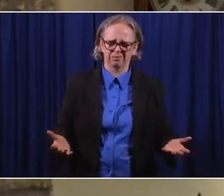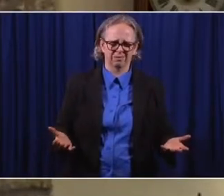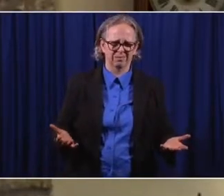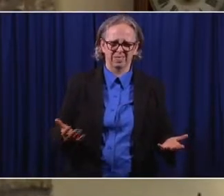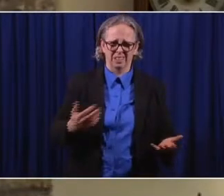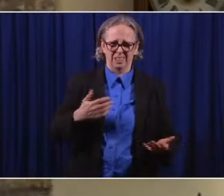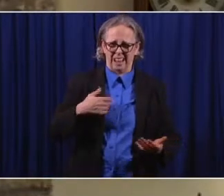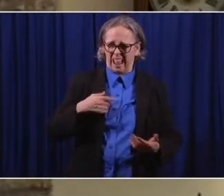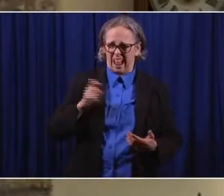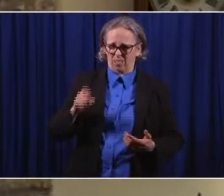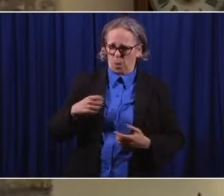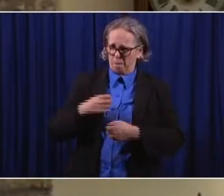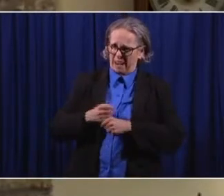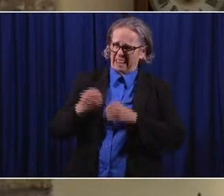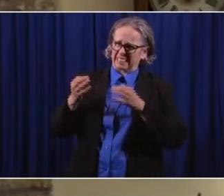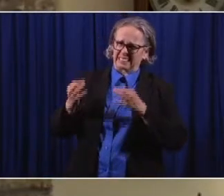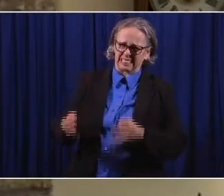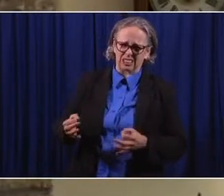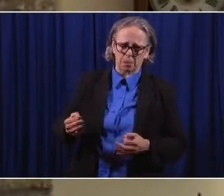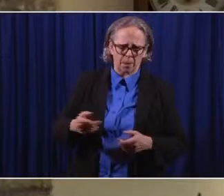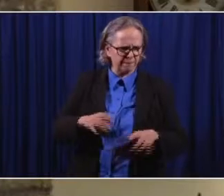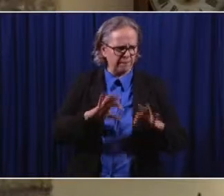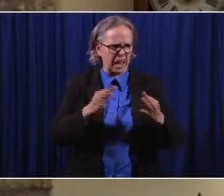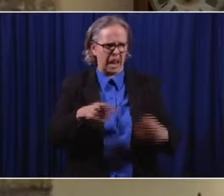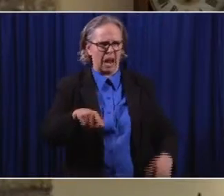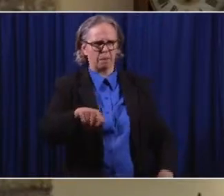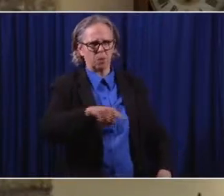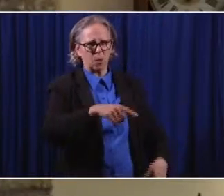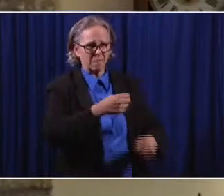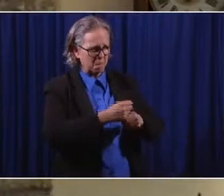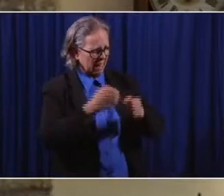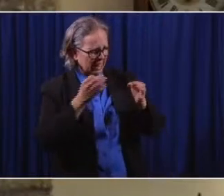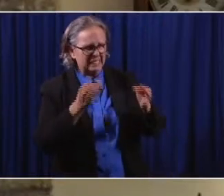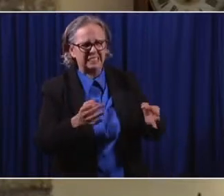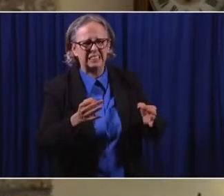and people running nursing homes have to make.